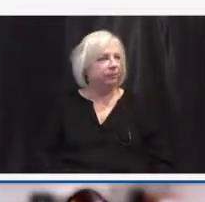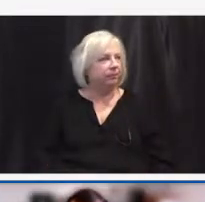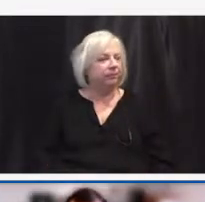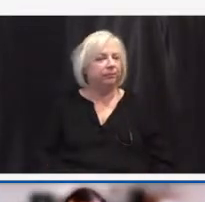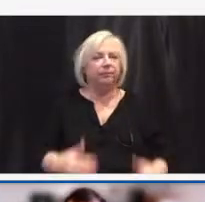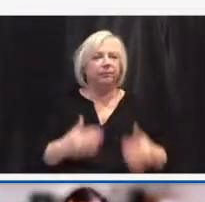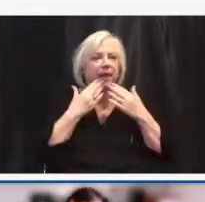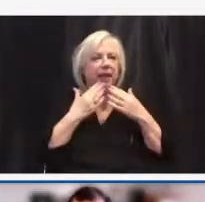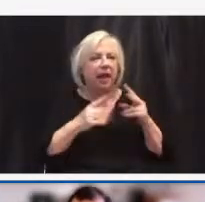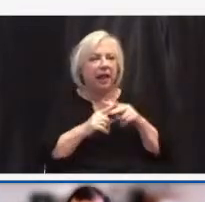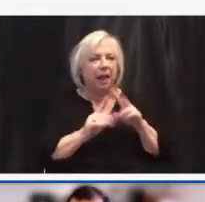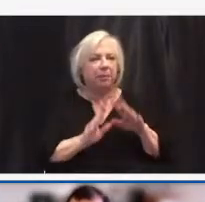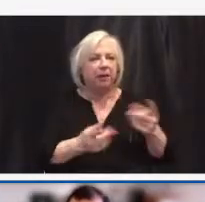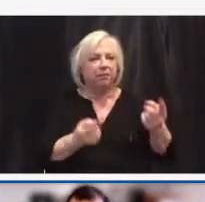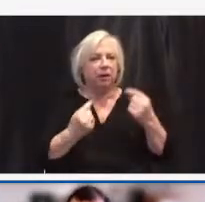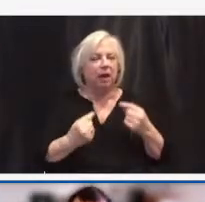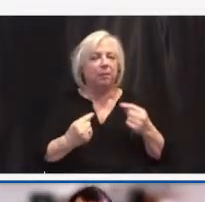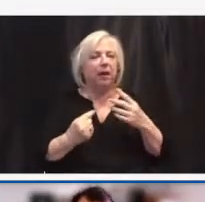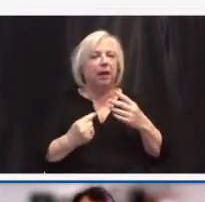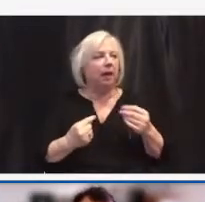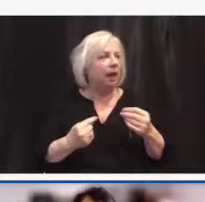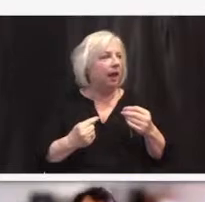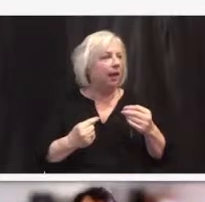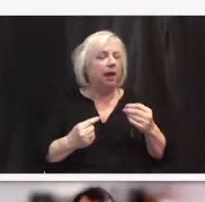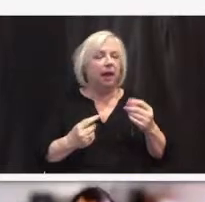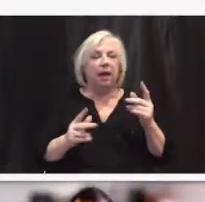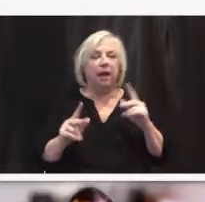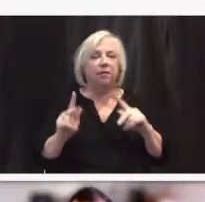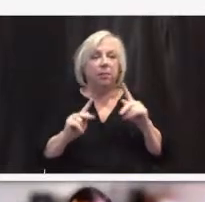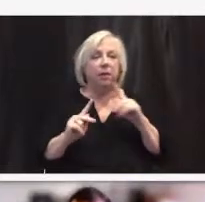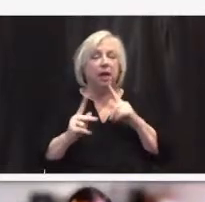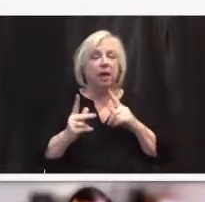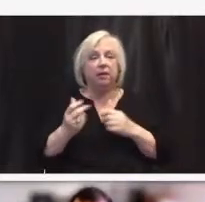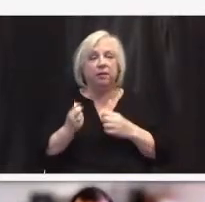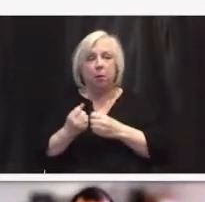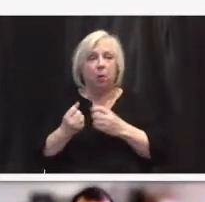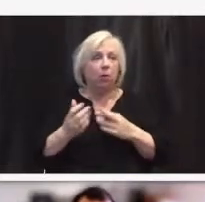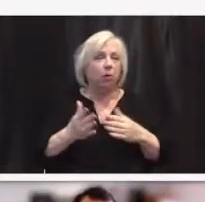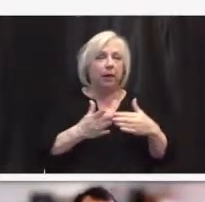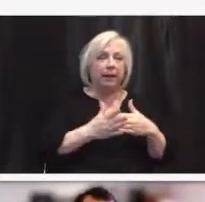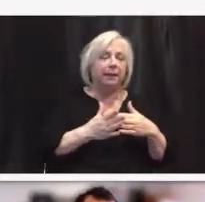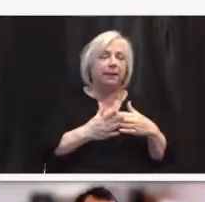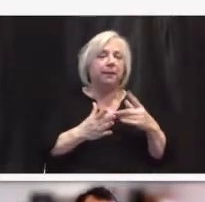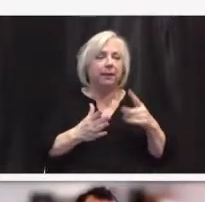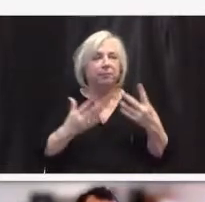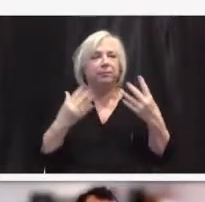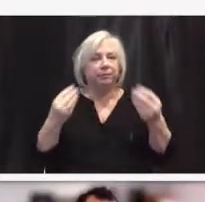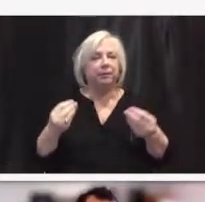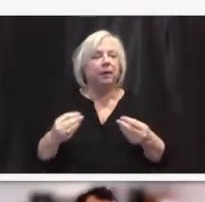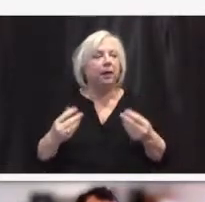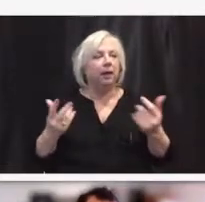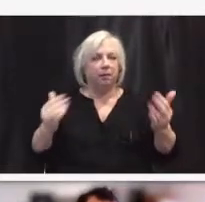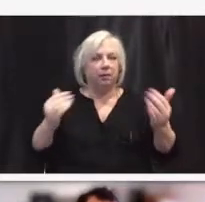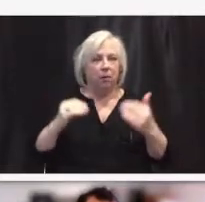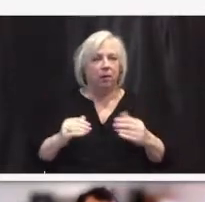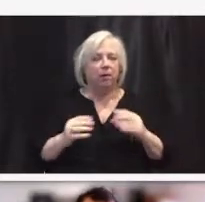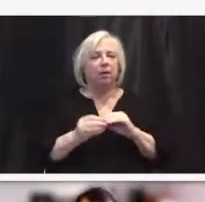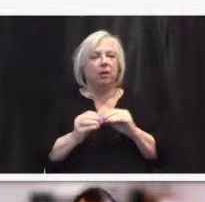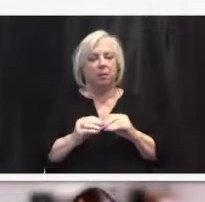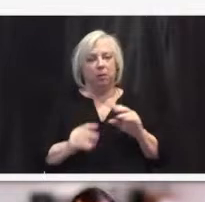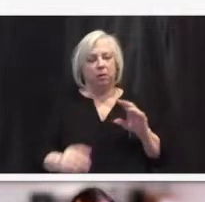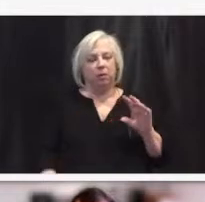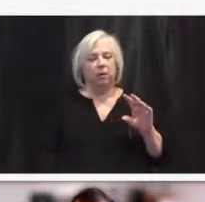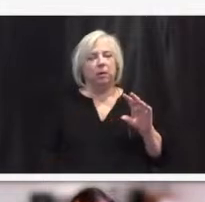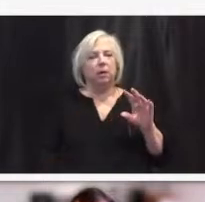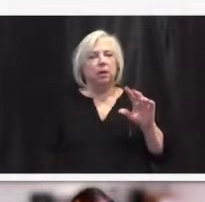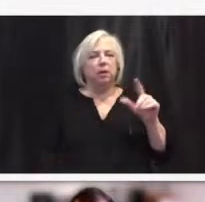Thank you, applicant, for coming out and for everyone in support and opposition of that action item. And we're going to move right along to item